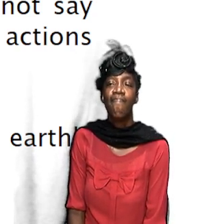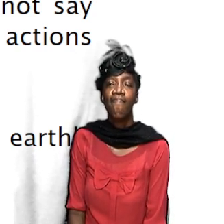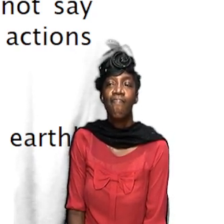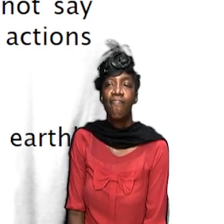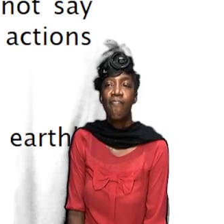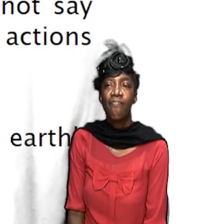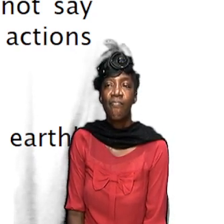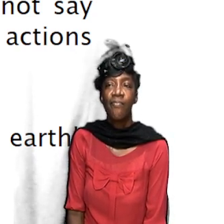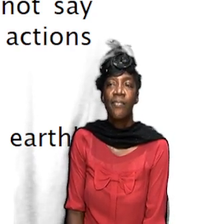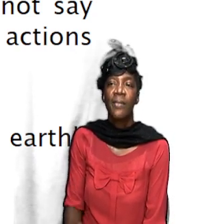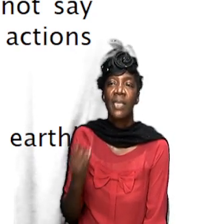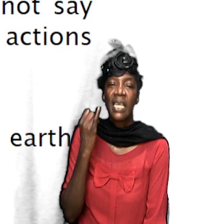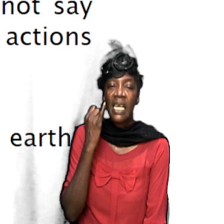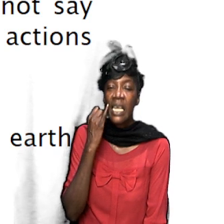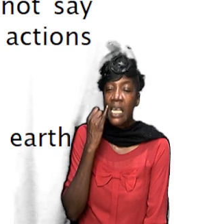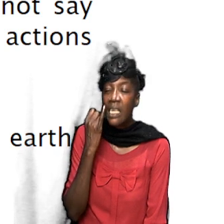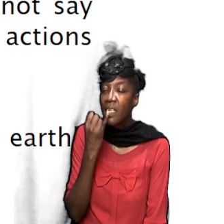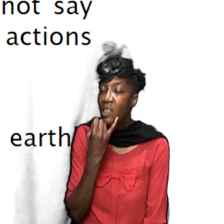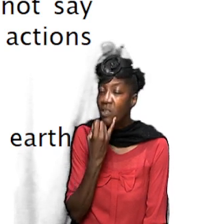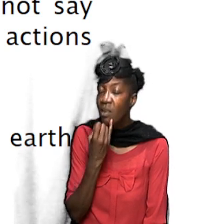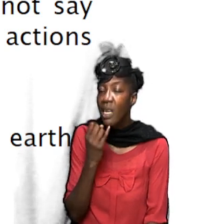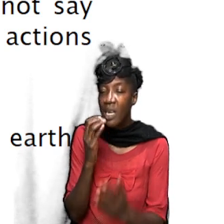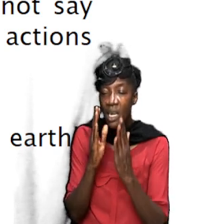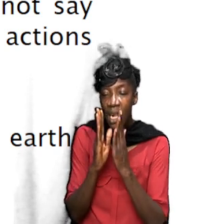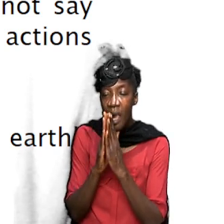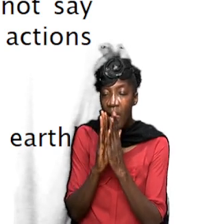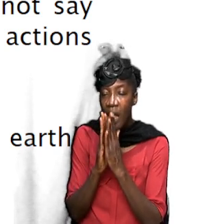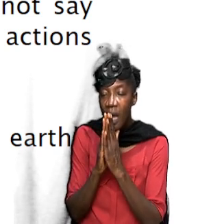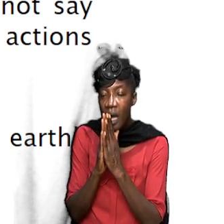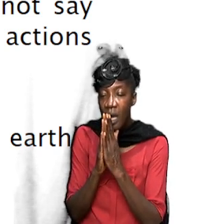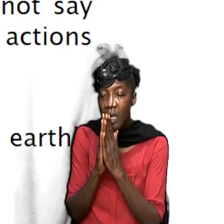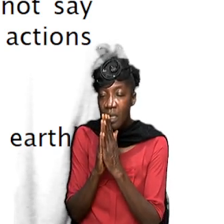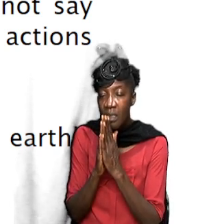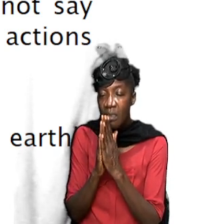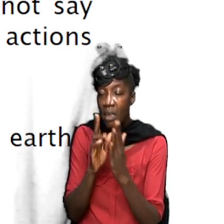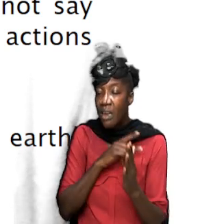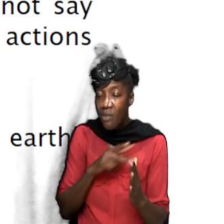So Israel asking for a king to replace God spoke volume to him.